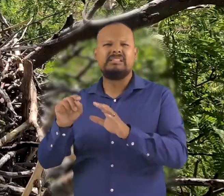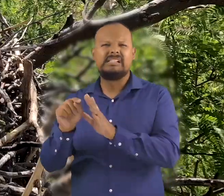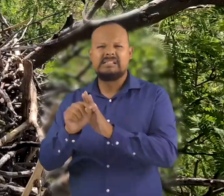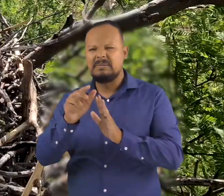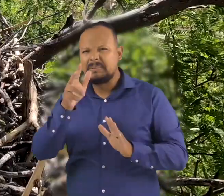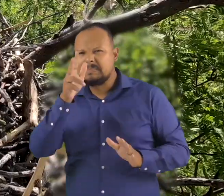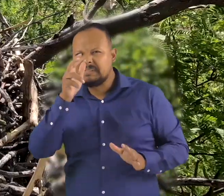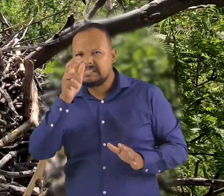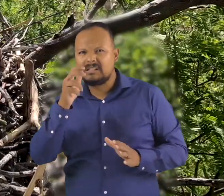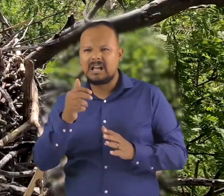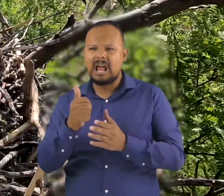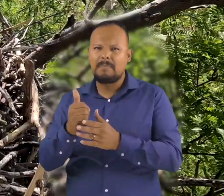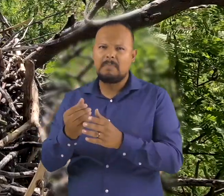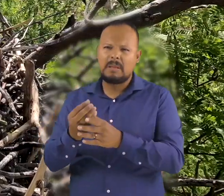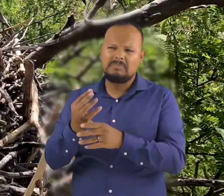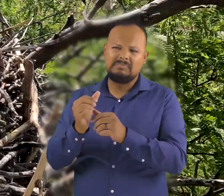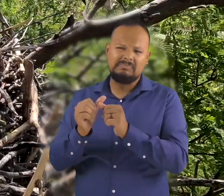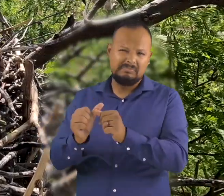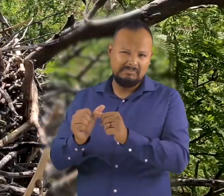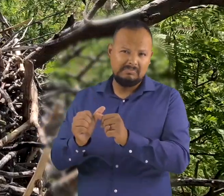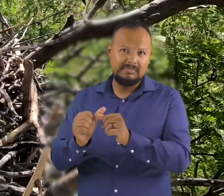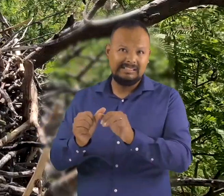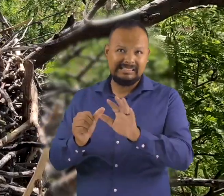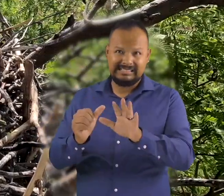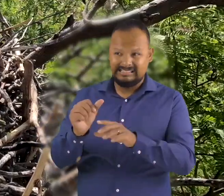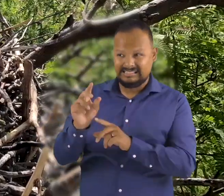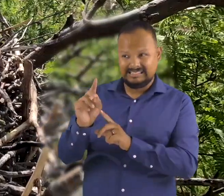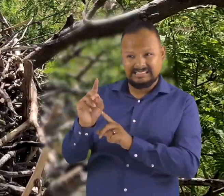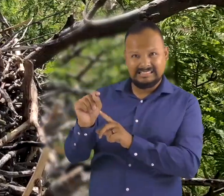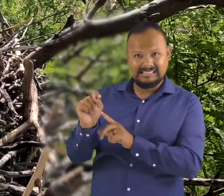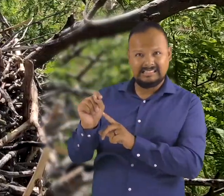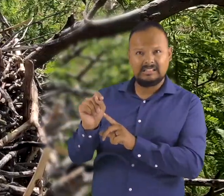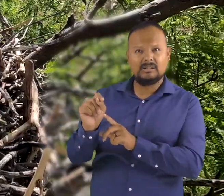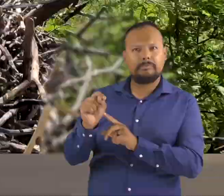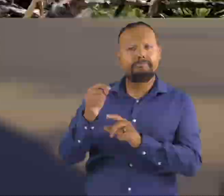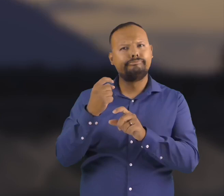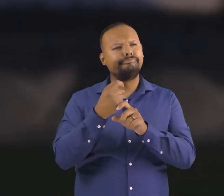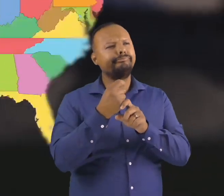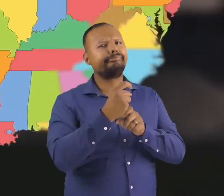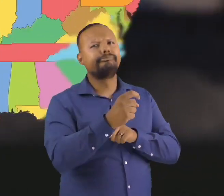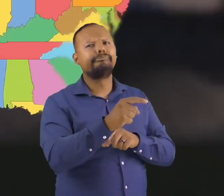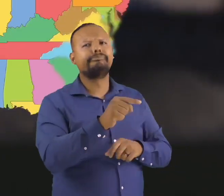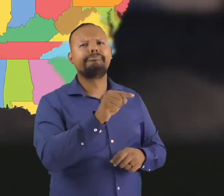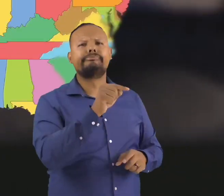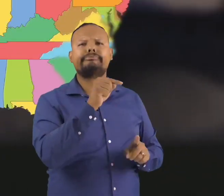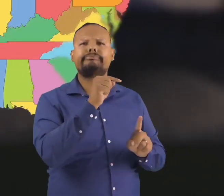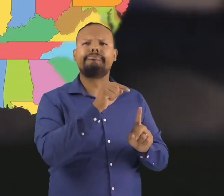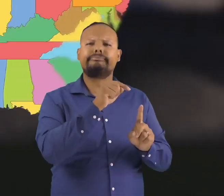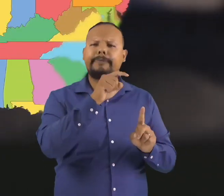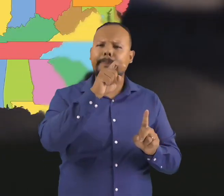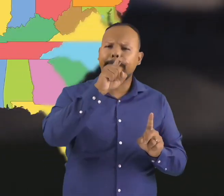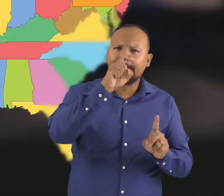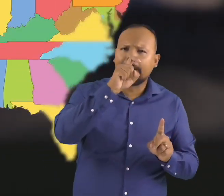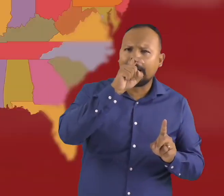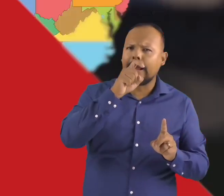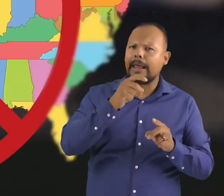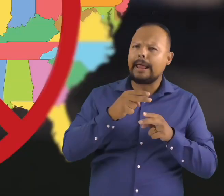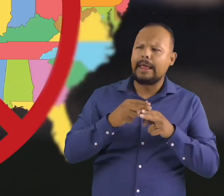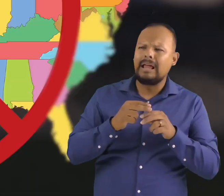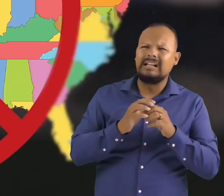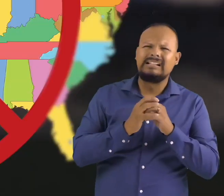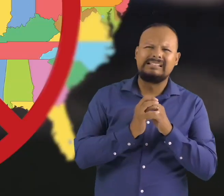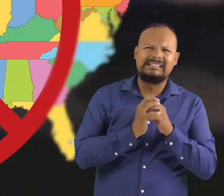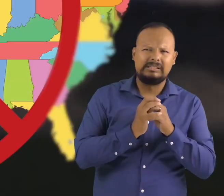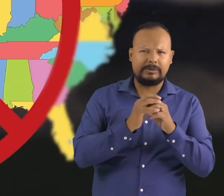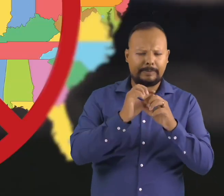Because of this, many eggs were not able to survive incubation. As a result, DDT has been